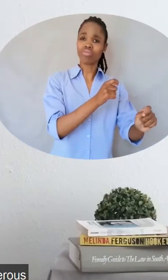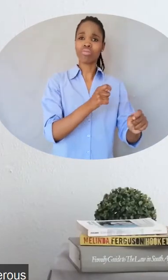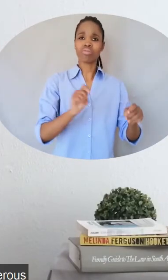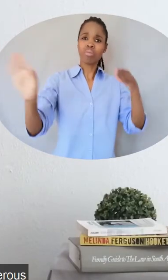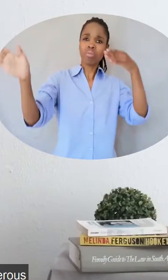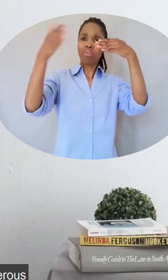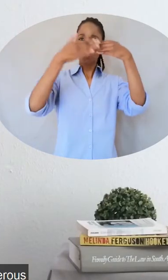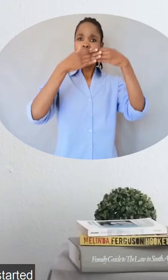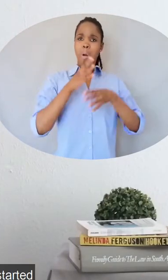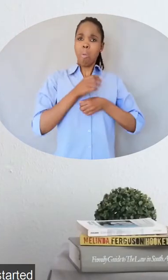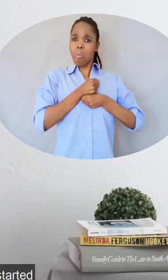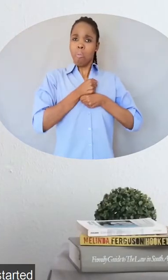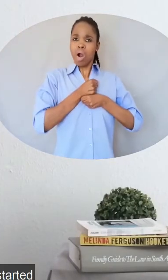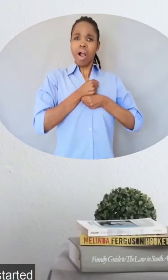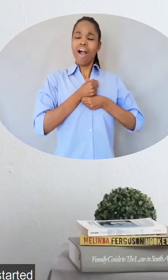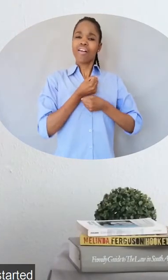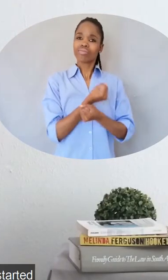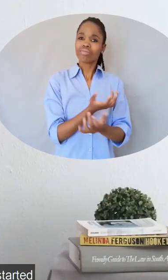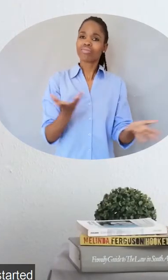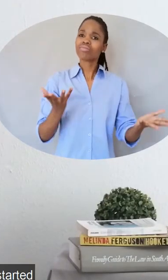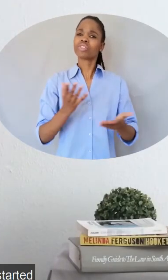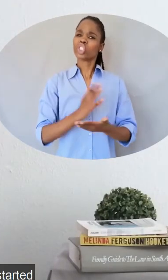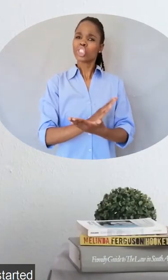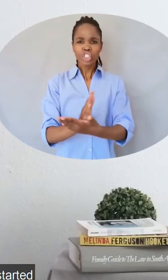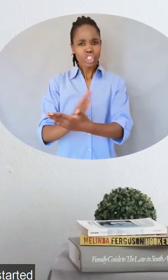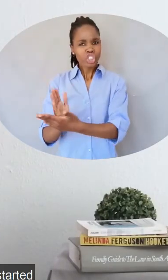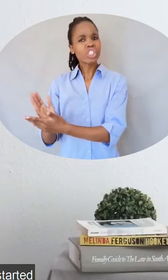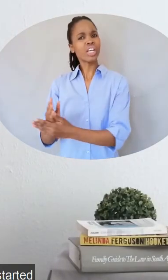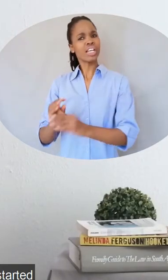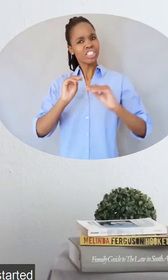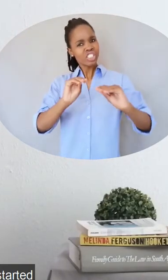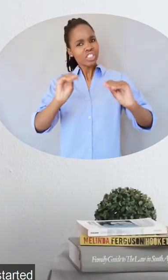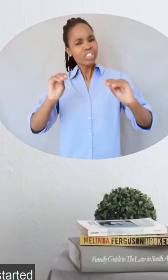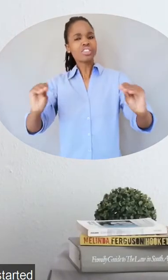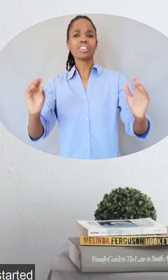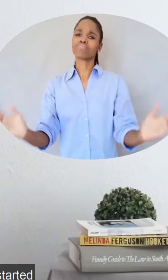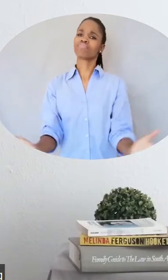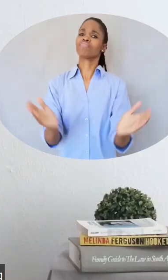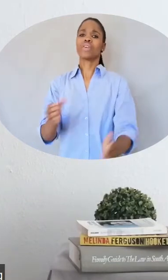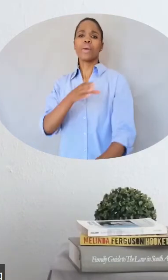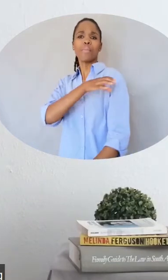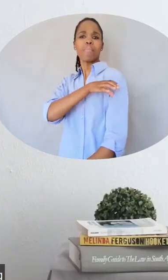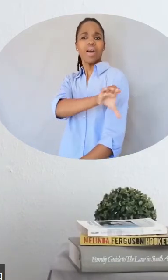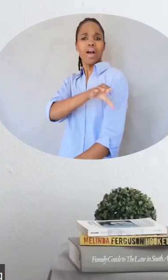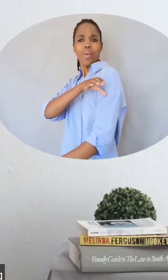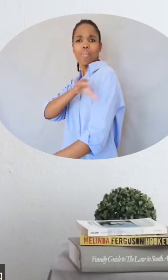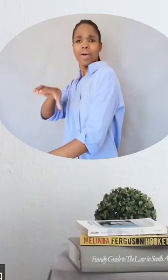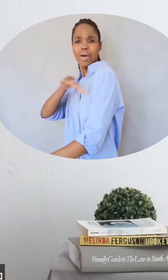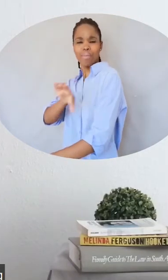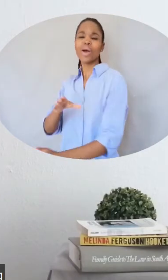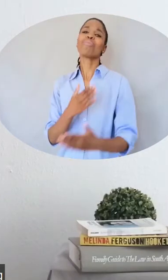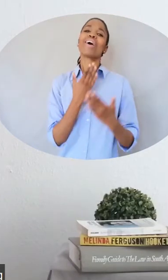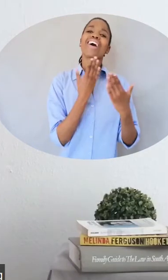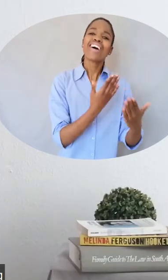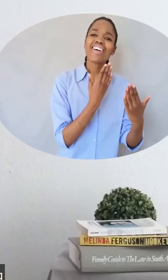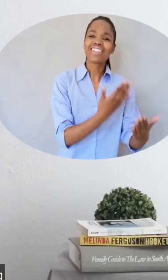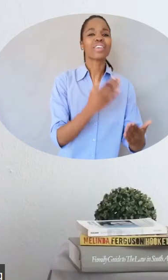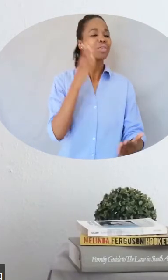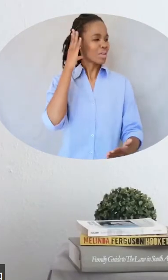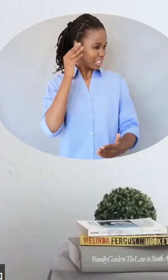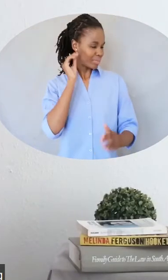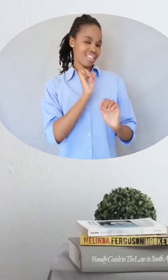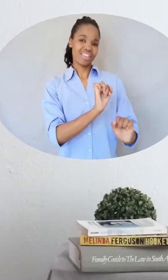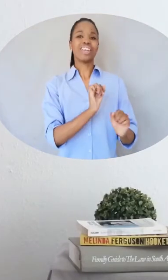information. Thank you for sharing how you started with your journey and thank you for imparting your pearls of wisdom.